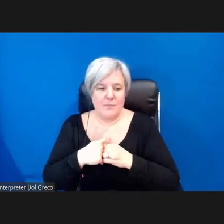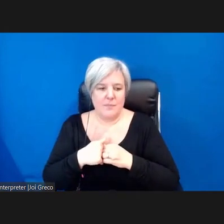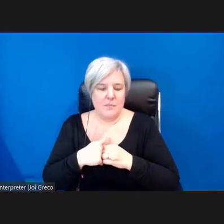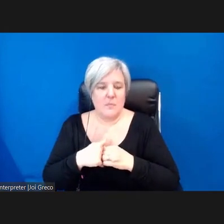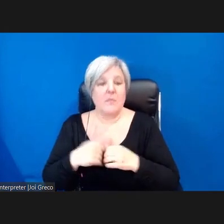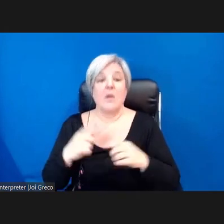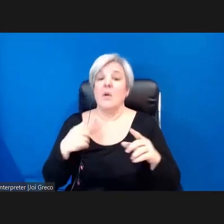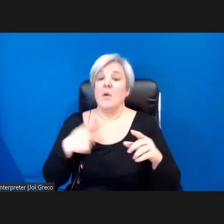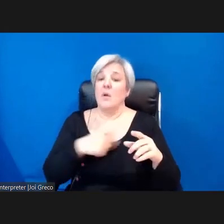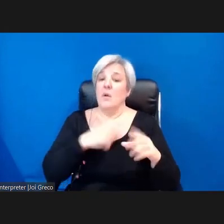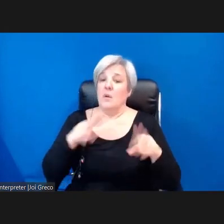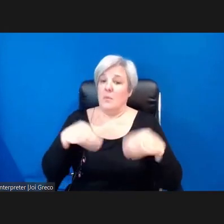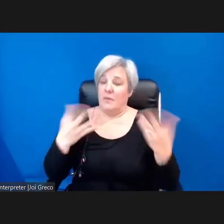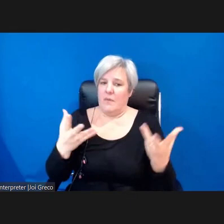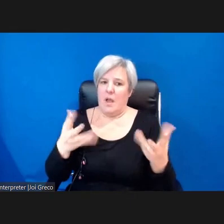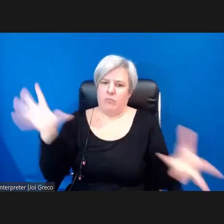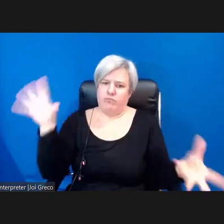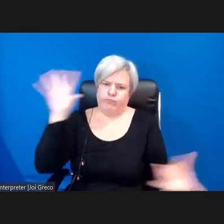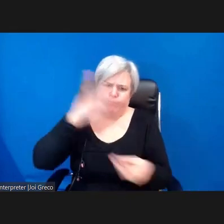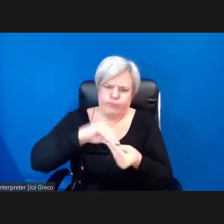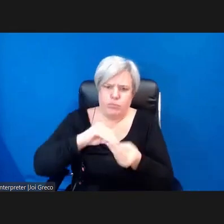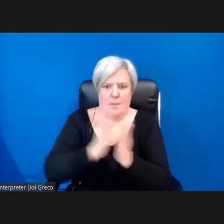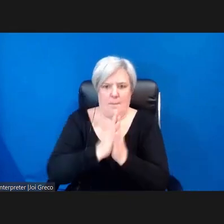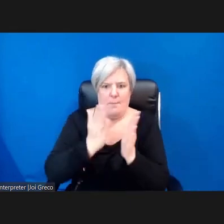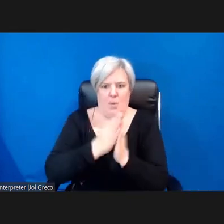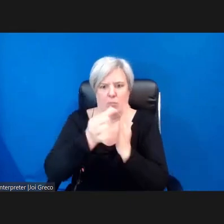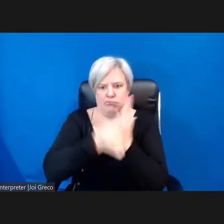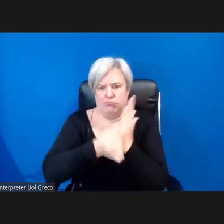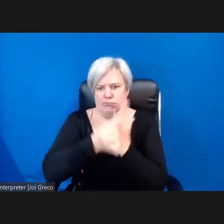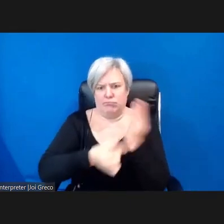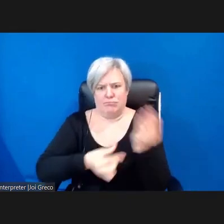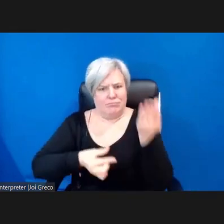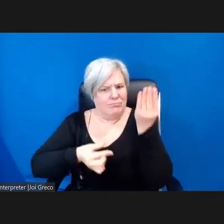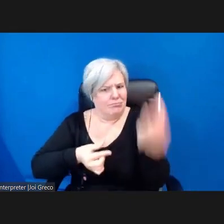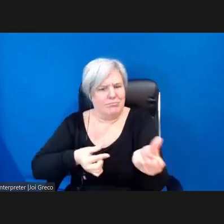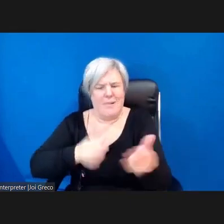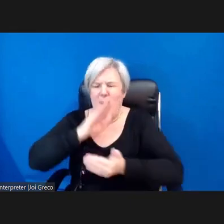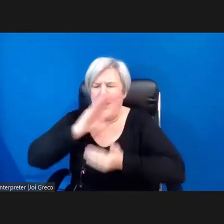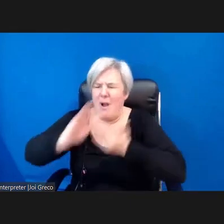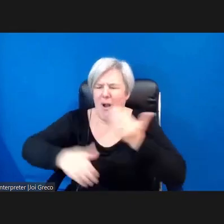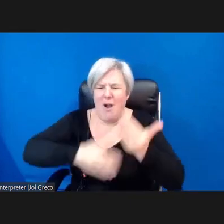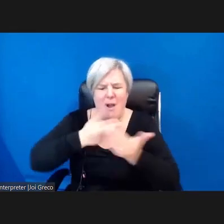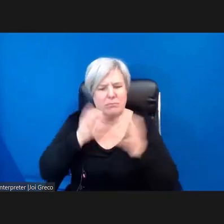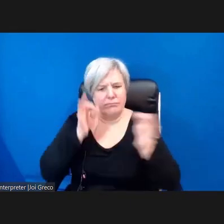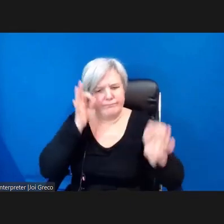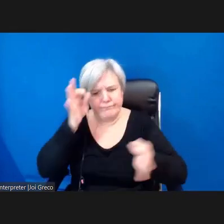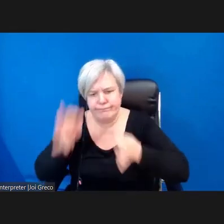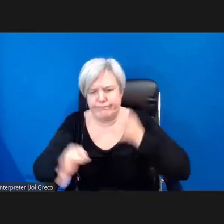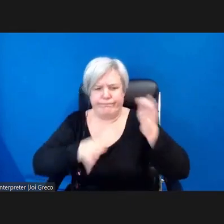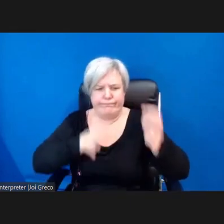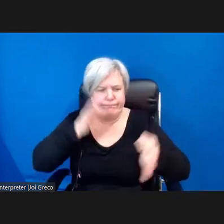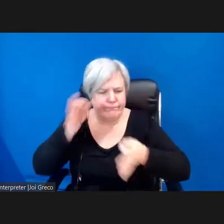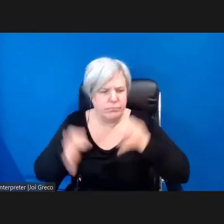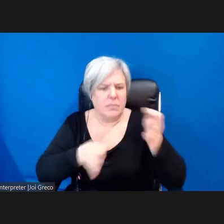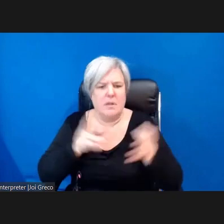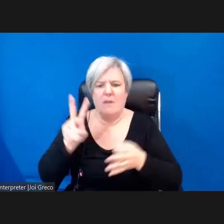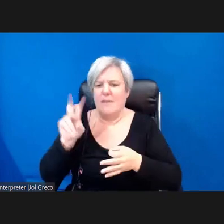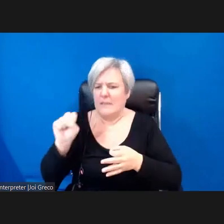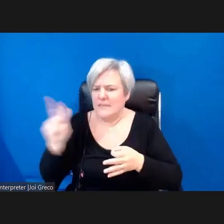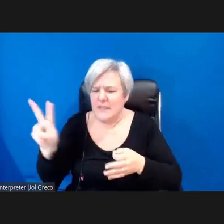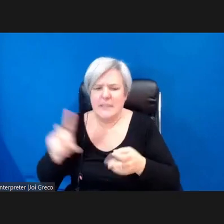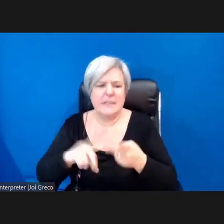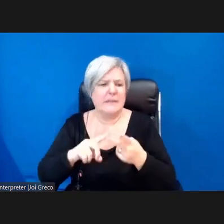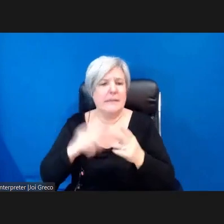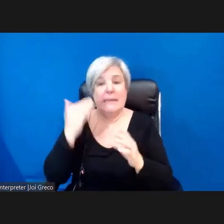We provide a comprehensive guidebook, which contains all of the instructions for conducting a virtual site visit, along with